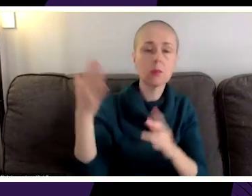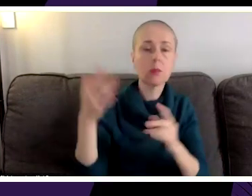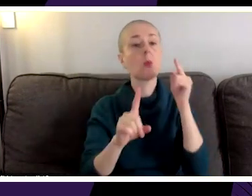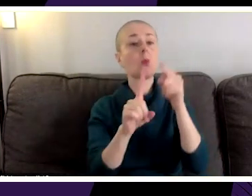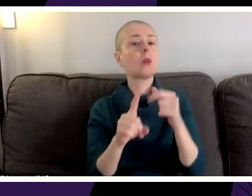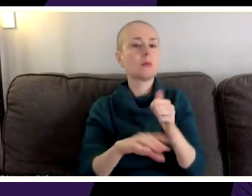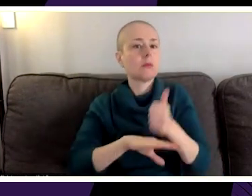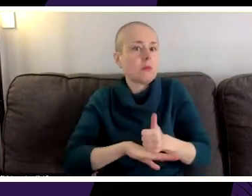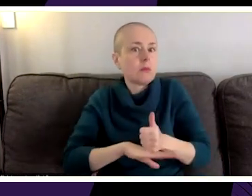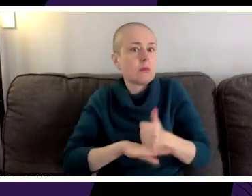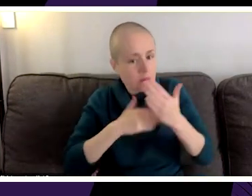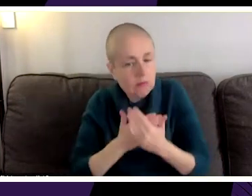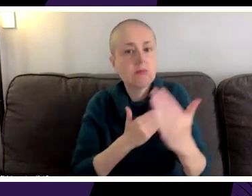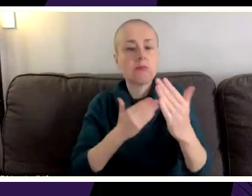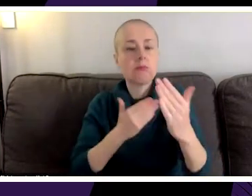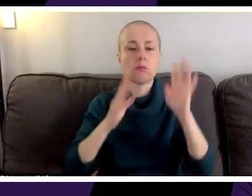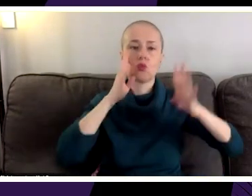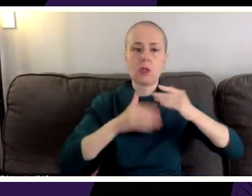also even document a process.